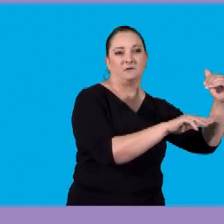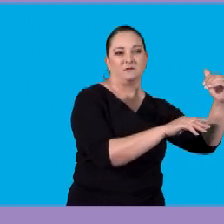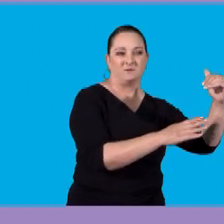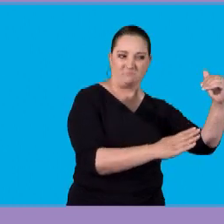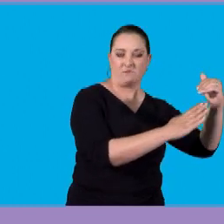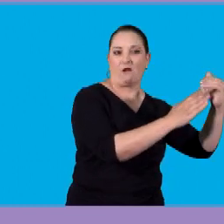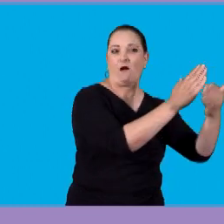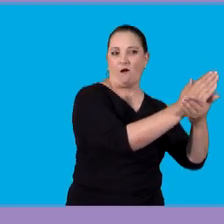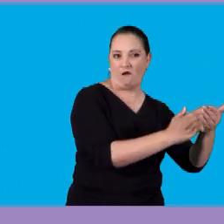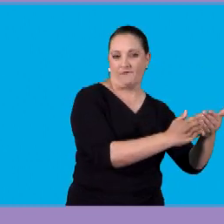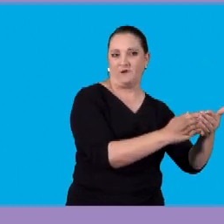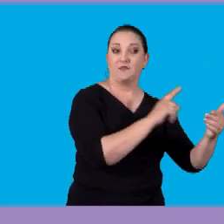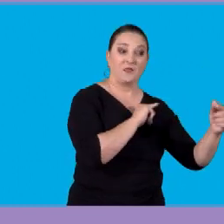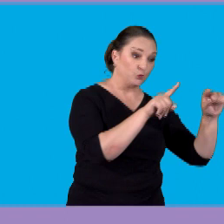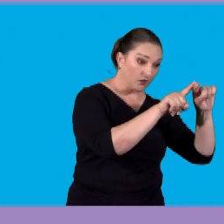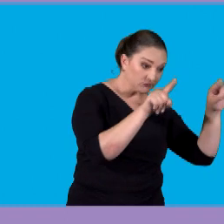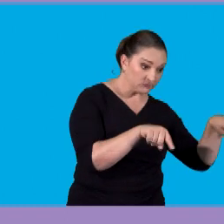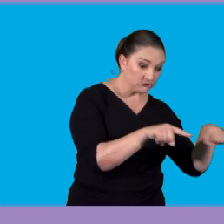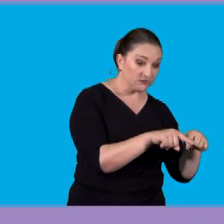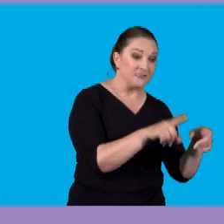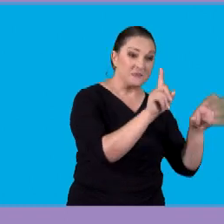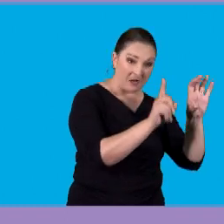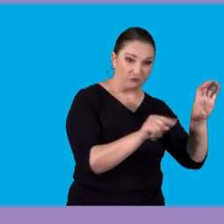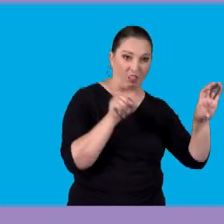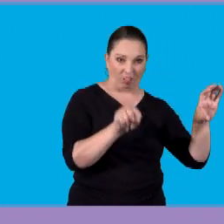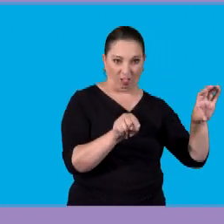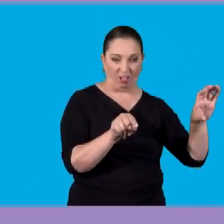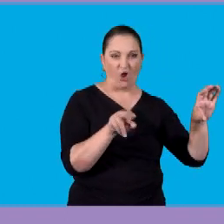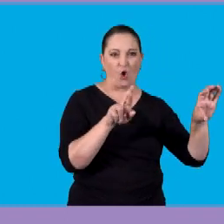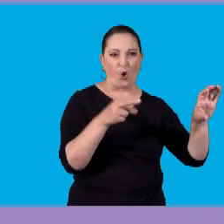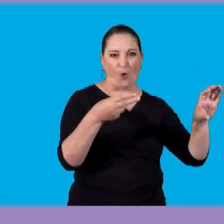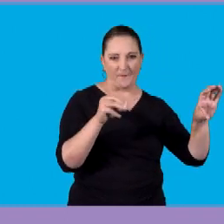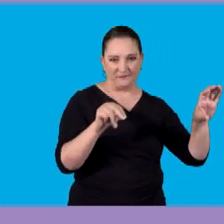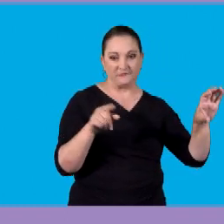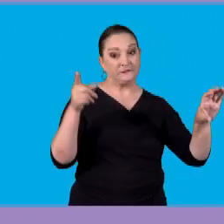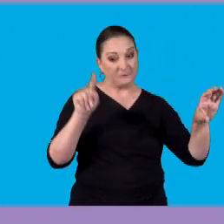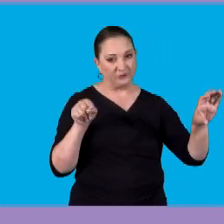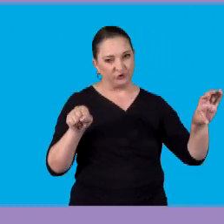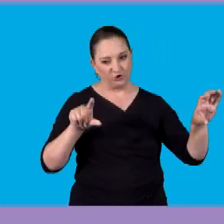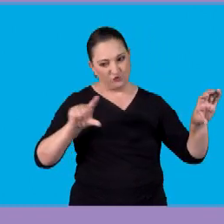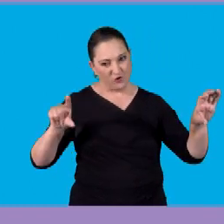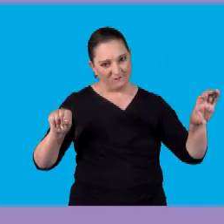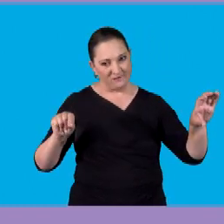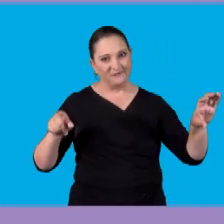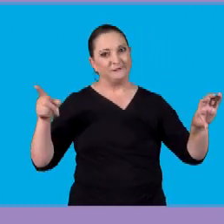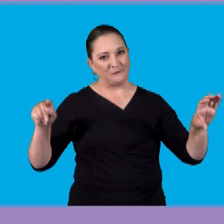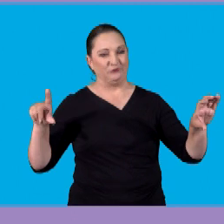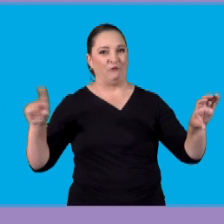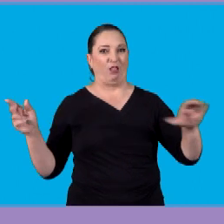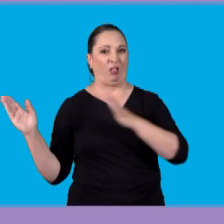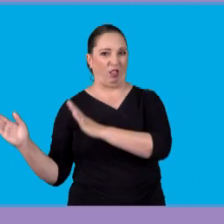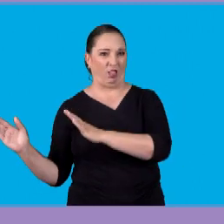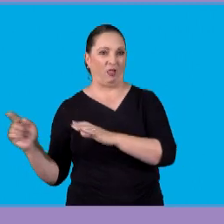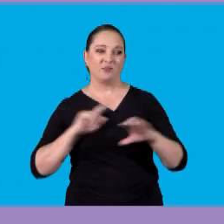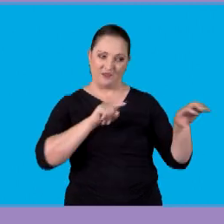So that is how a square is a special kind of rhombus, a special kind of rectangle, and also a special kind